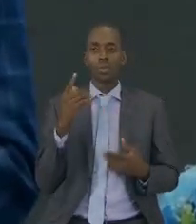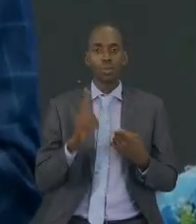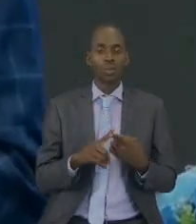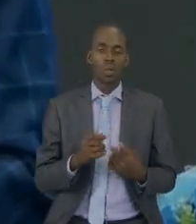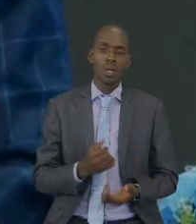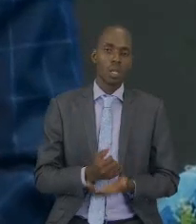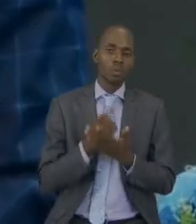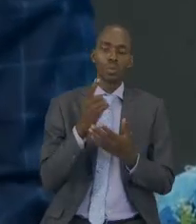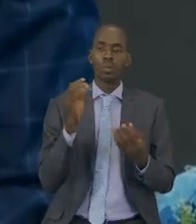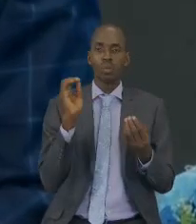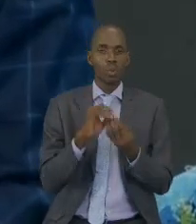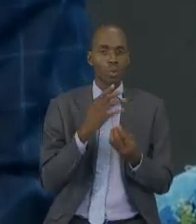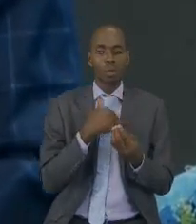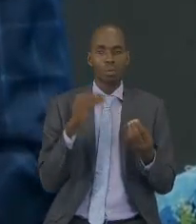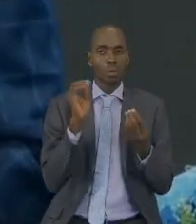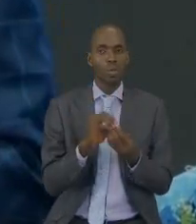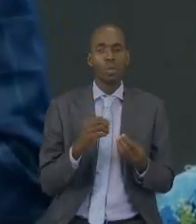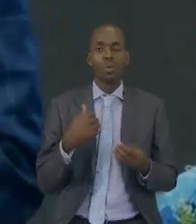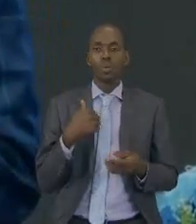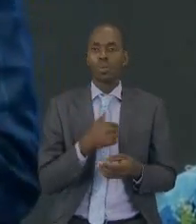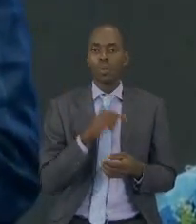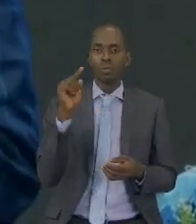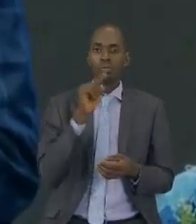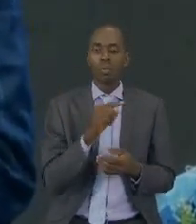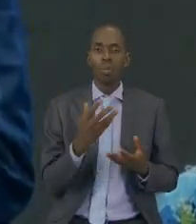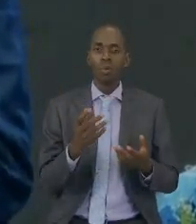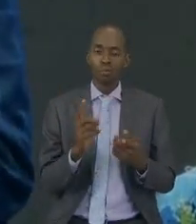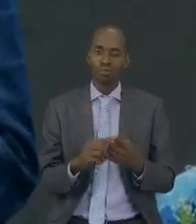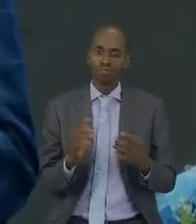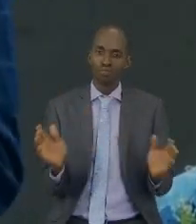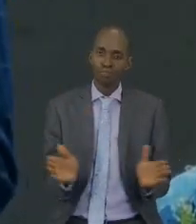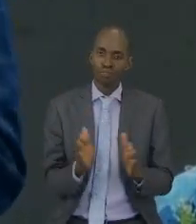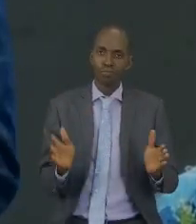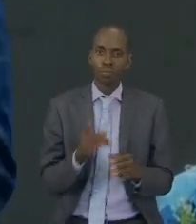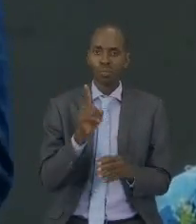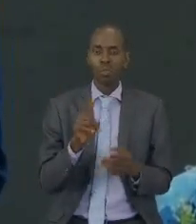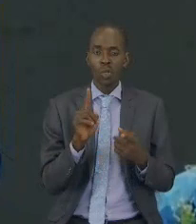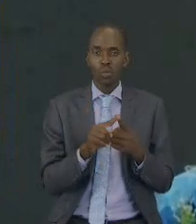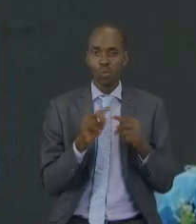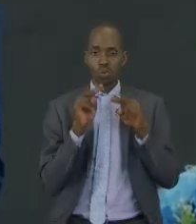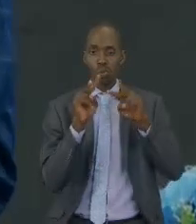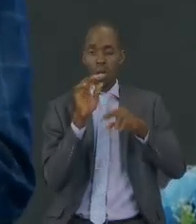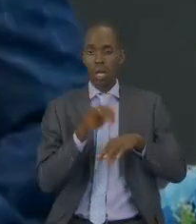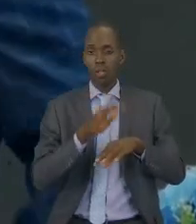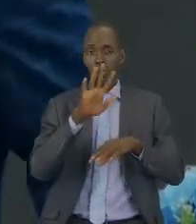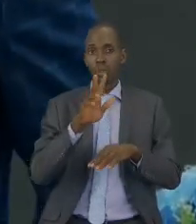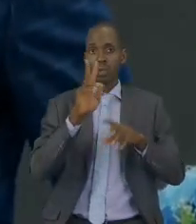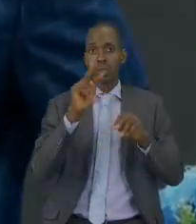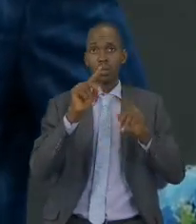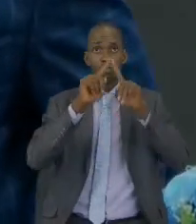you. We therefore want to implore you that you look at the link before you there